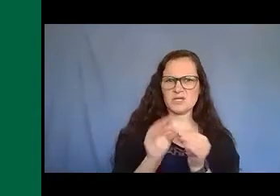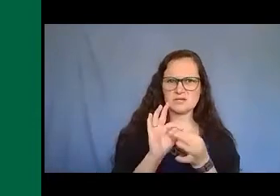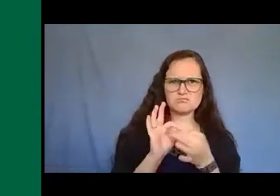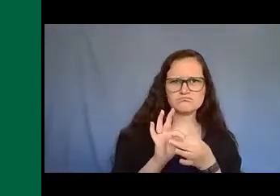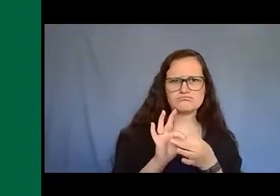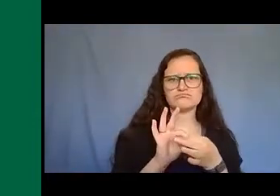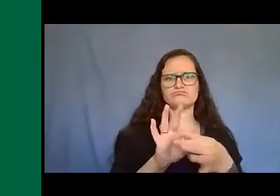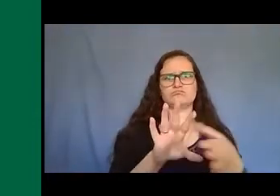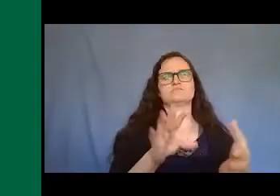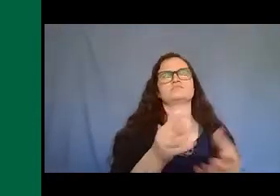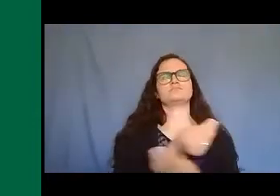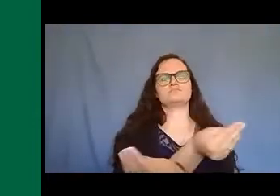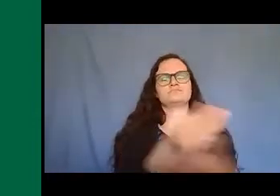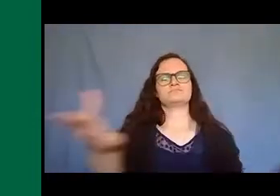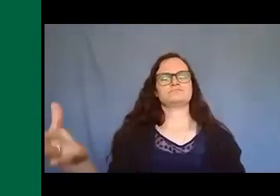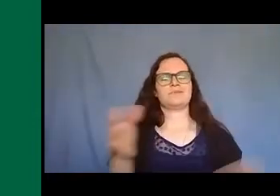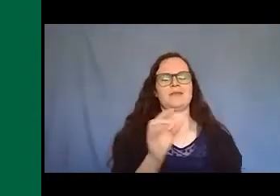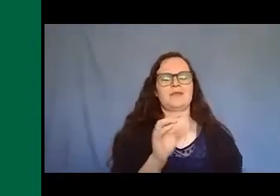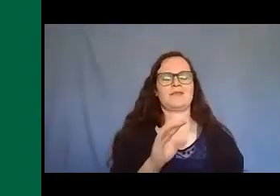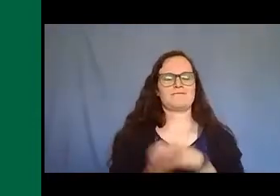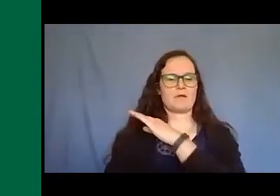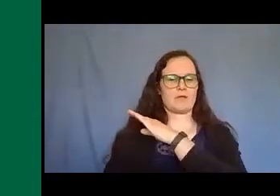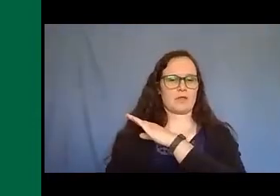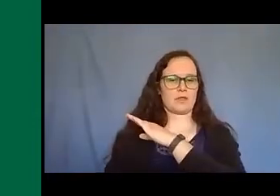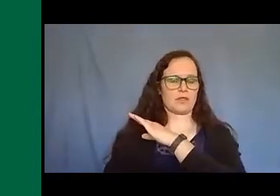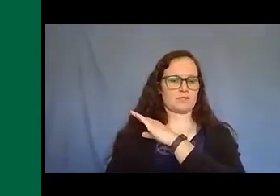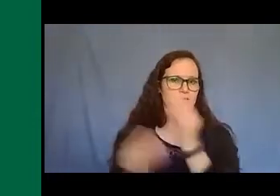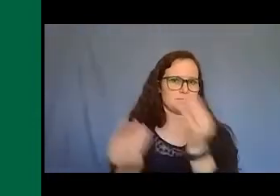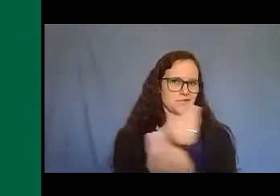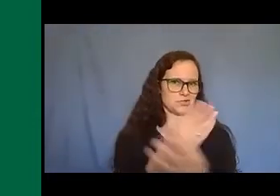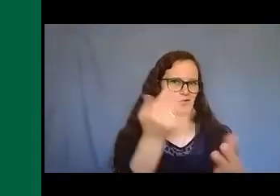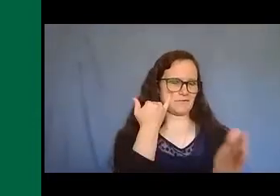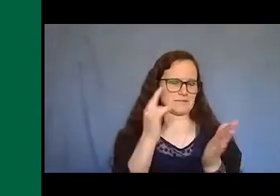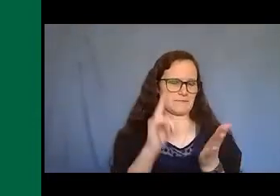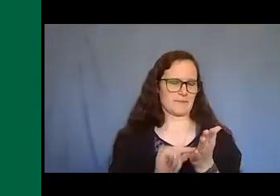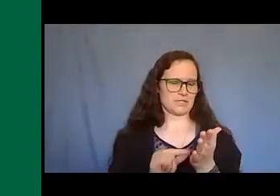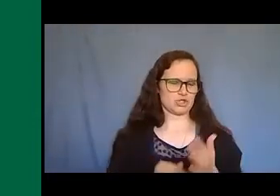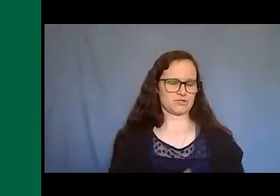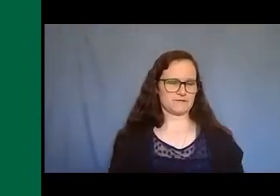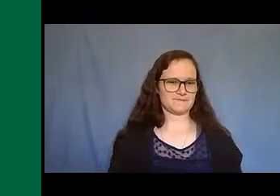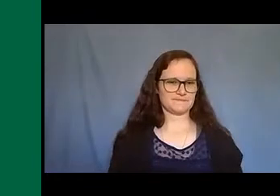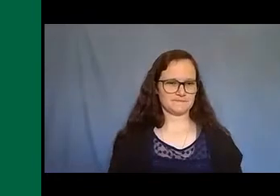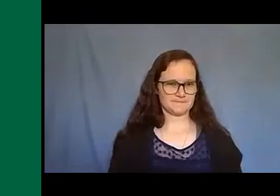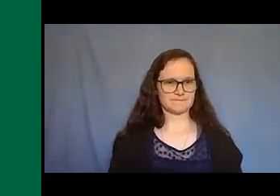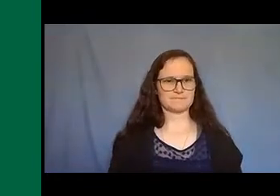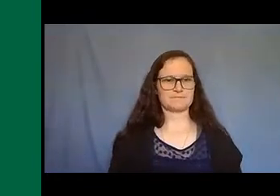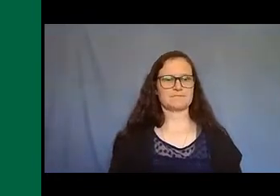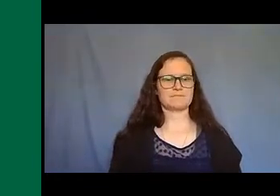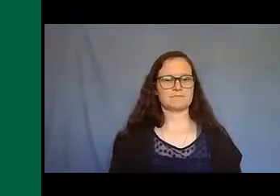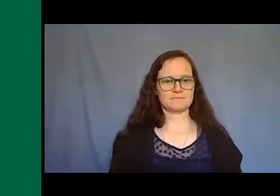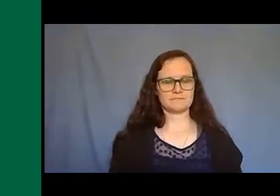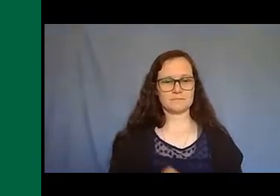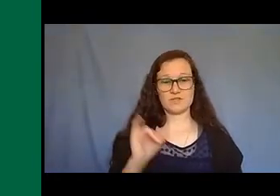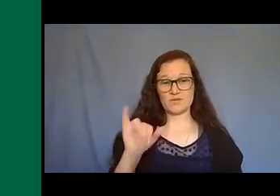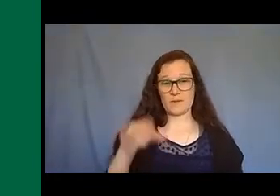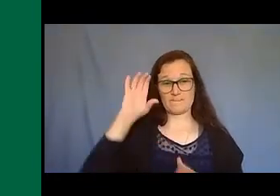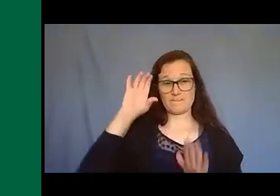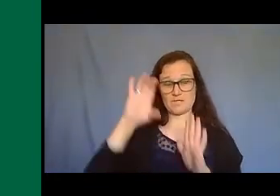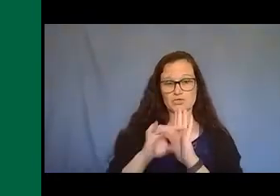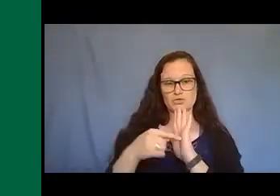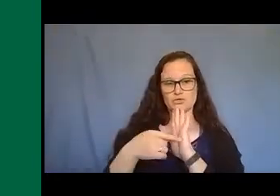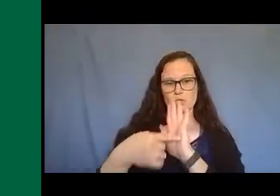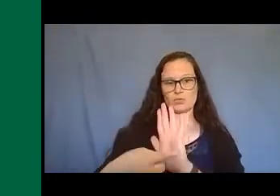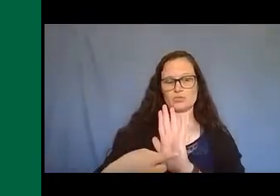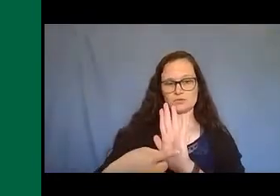that has been published. So in the Aztec Reservoir, this image shows the face of one